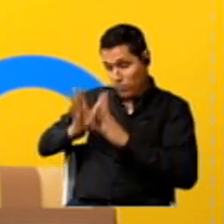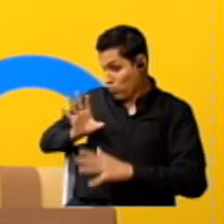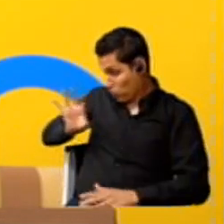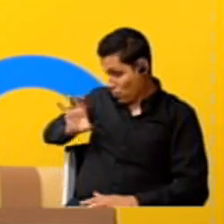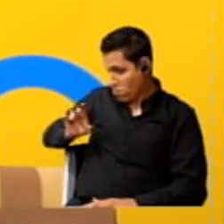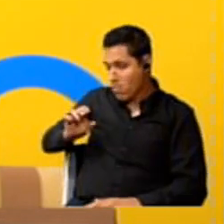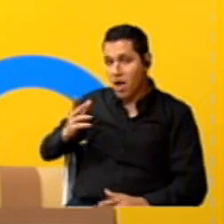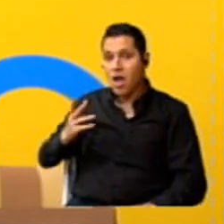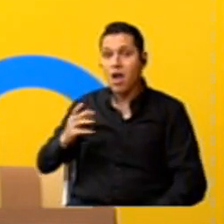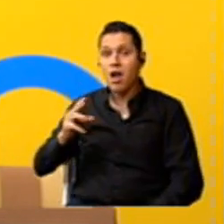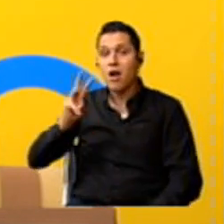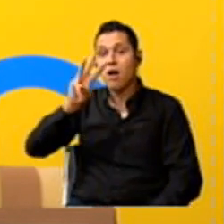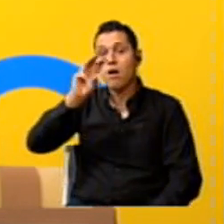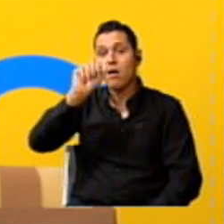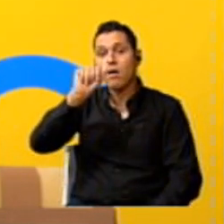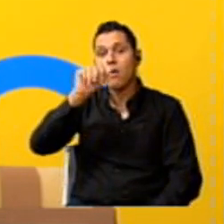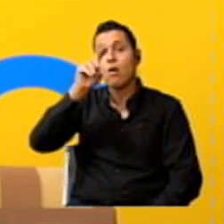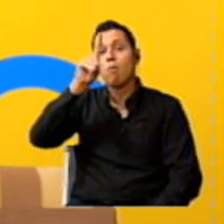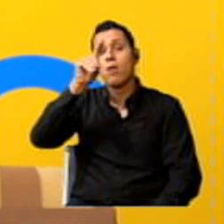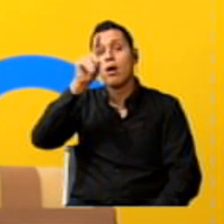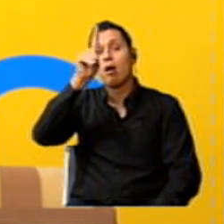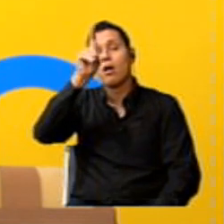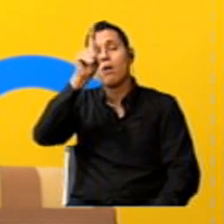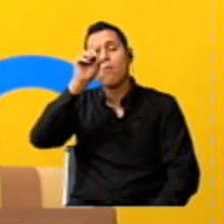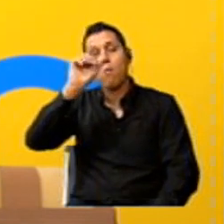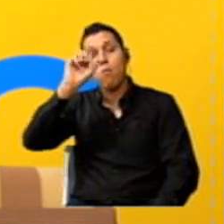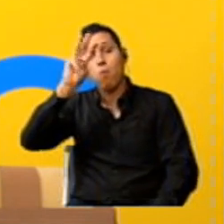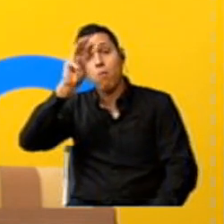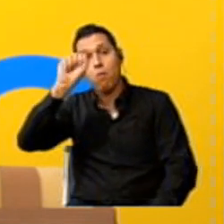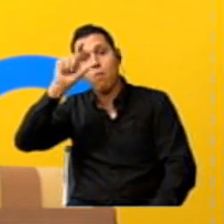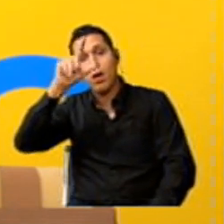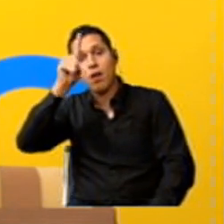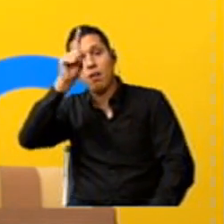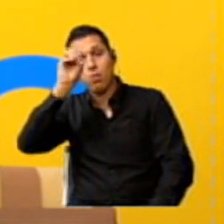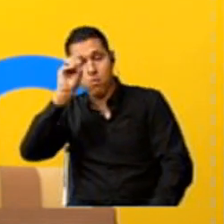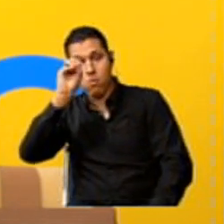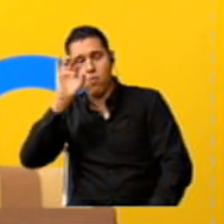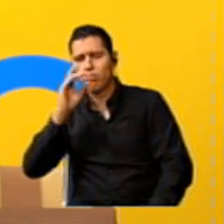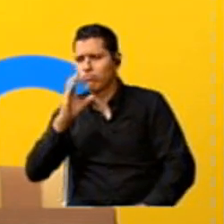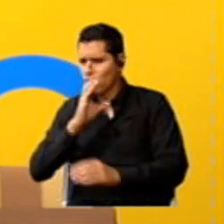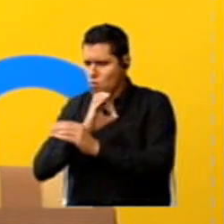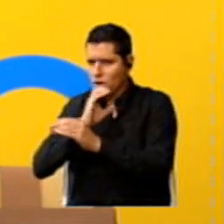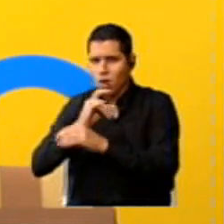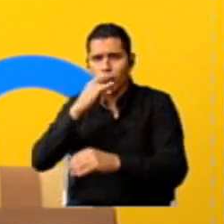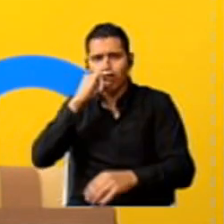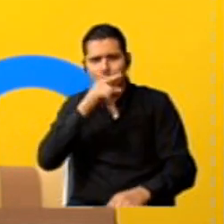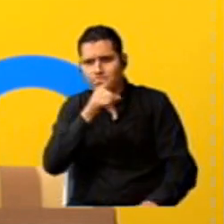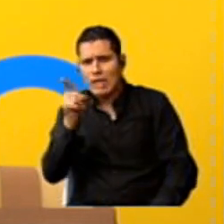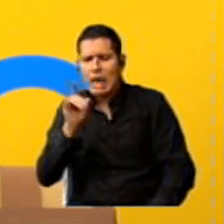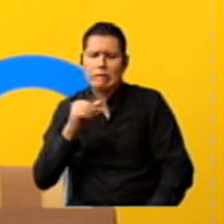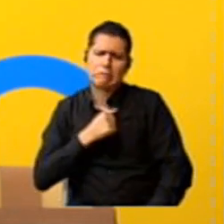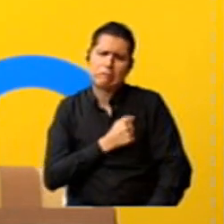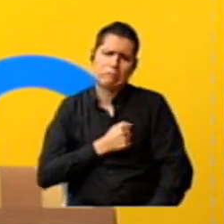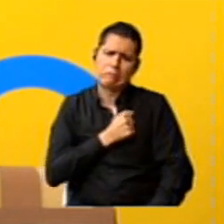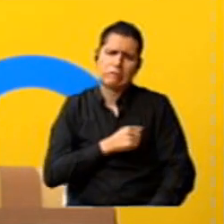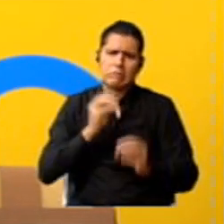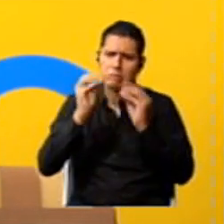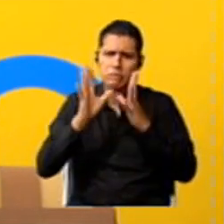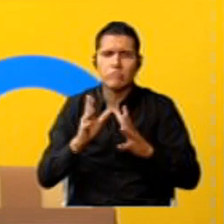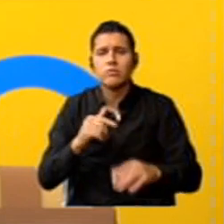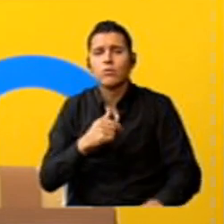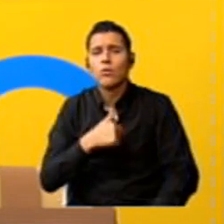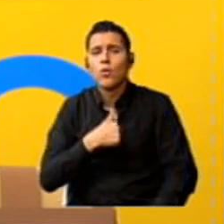Waldo, be careful, remember? Keep the distance. Oh, sorry, teacher. I